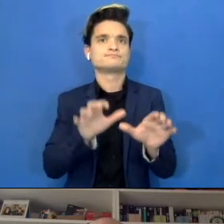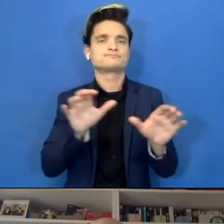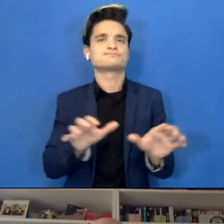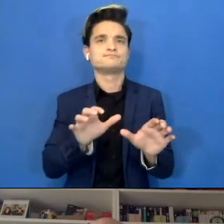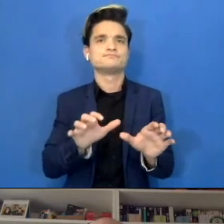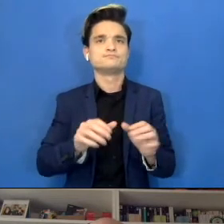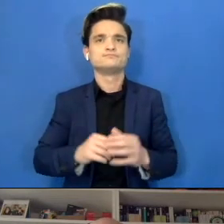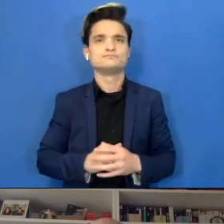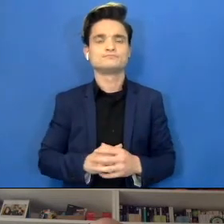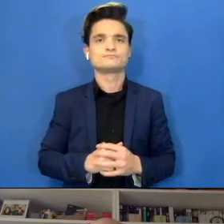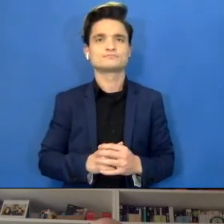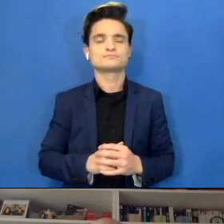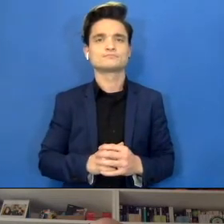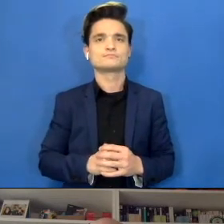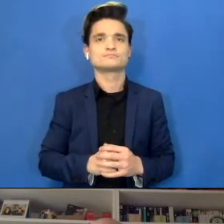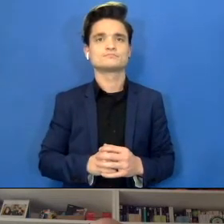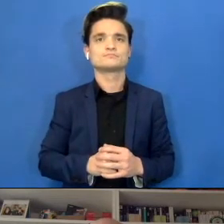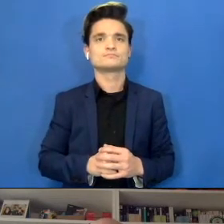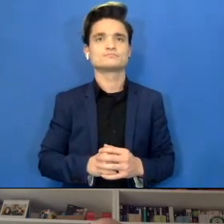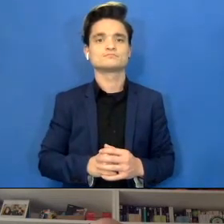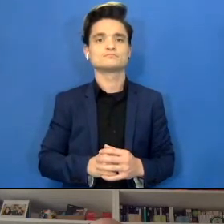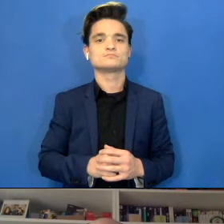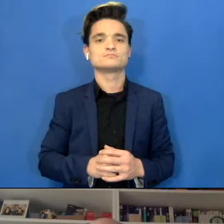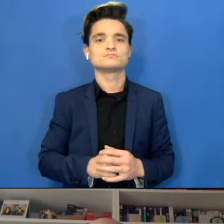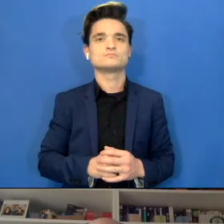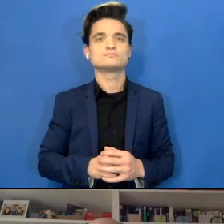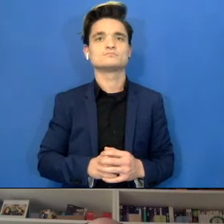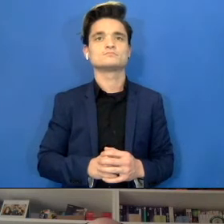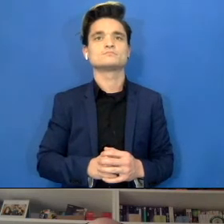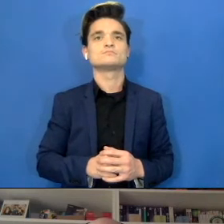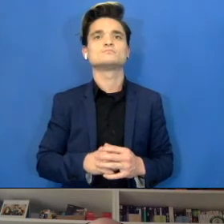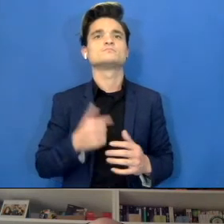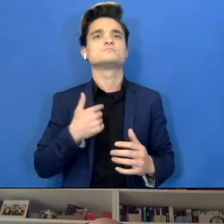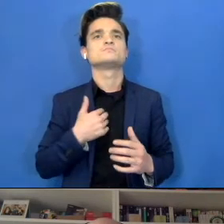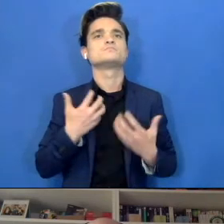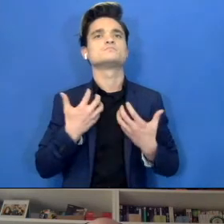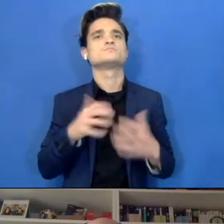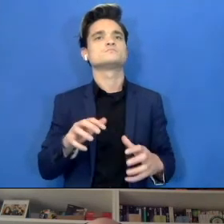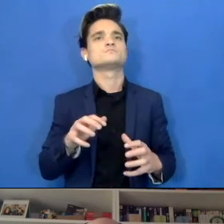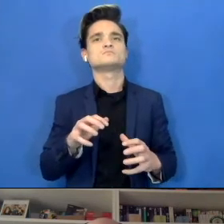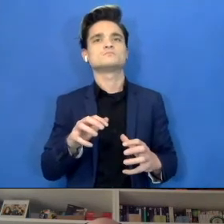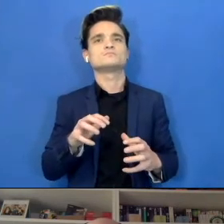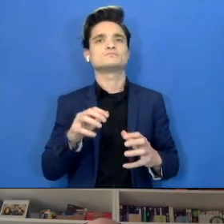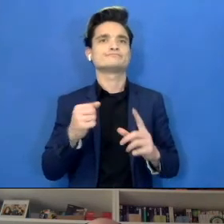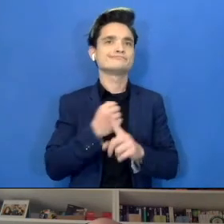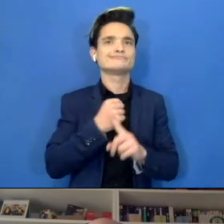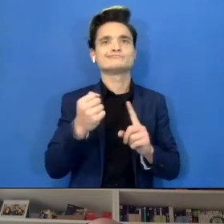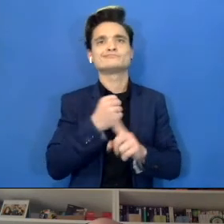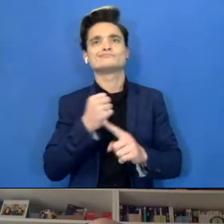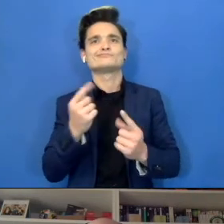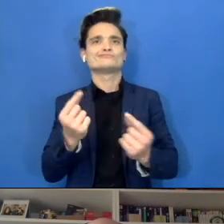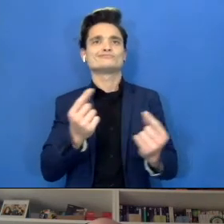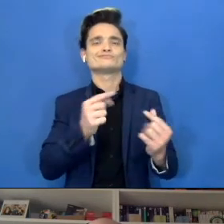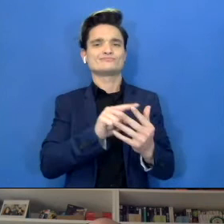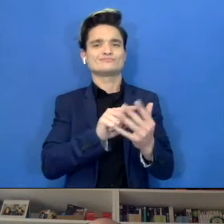we need a slap or a punch, but so thank you for not slapping and punching. A